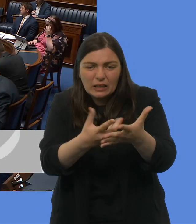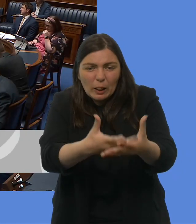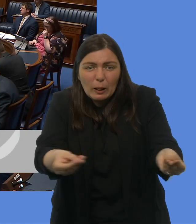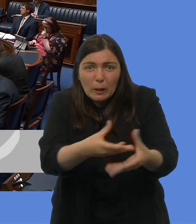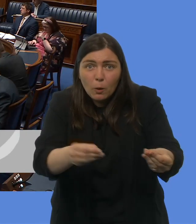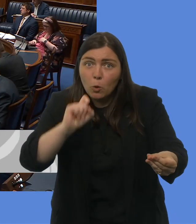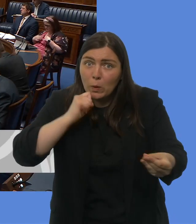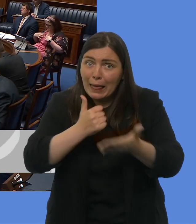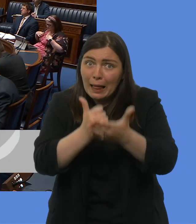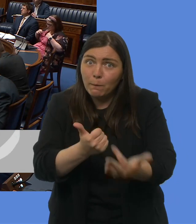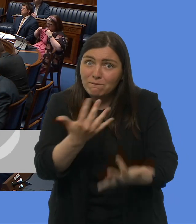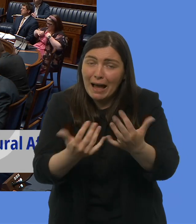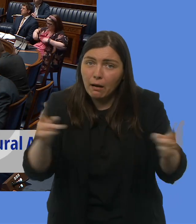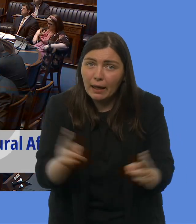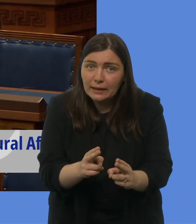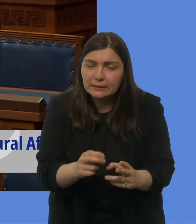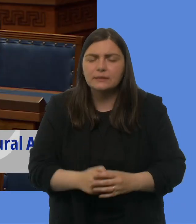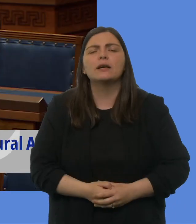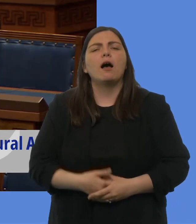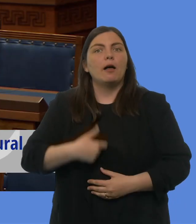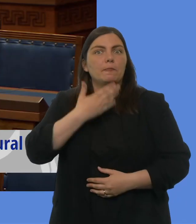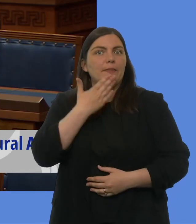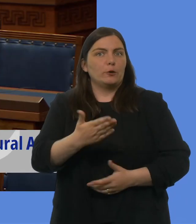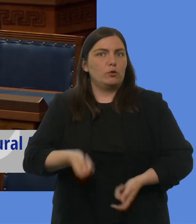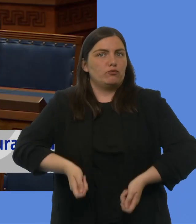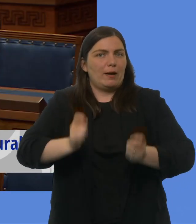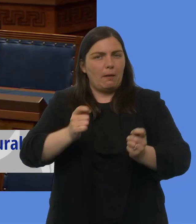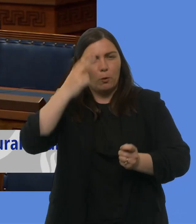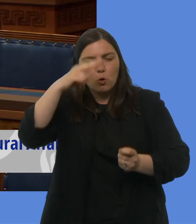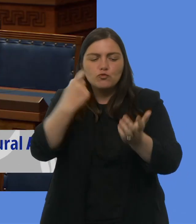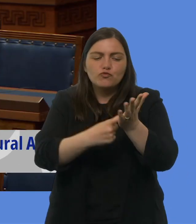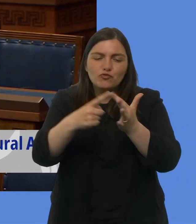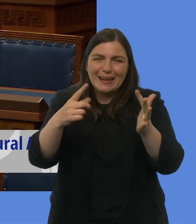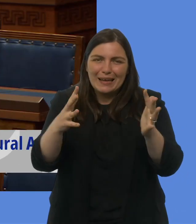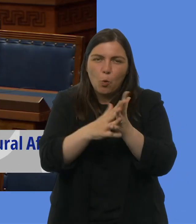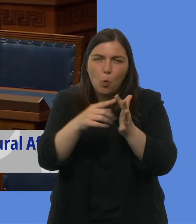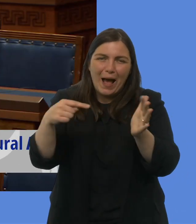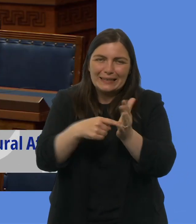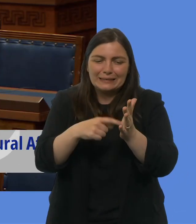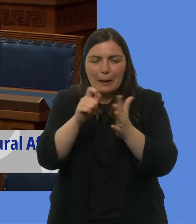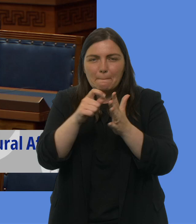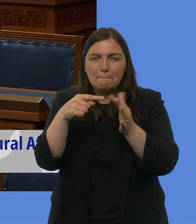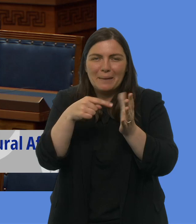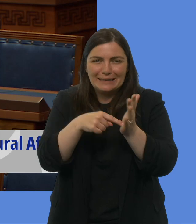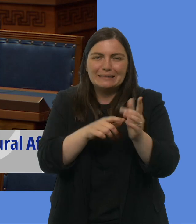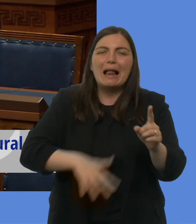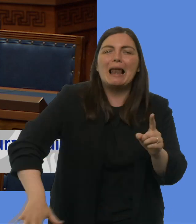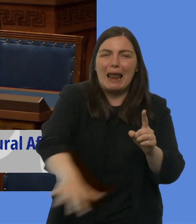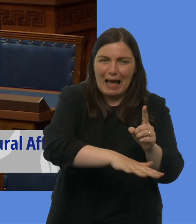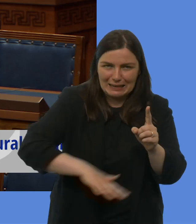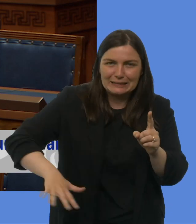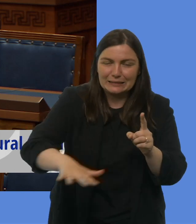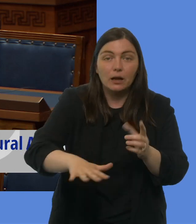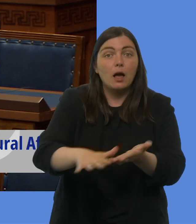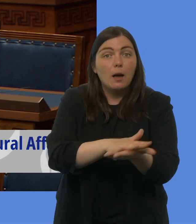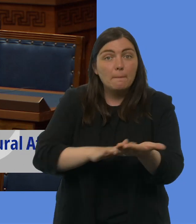Thank you very much, Andy, and I think this is a really important issue, because re-wetting of peatlands leads to improvements in the water table height, which increases wetness